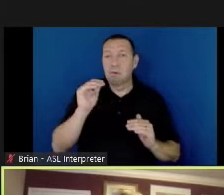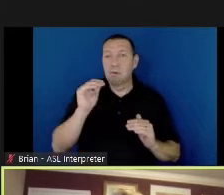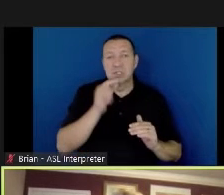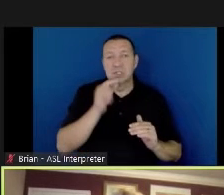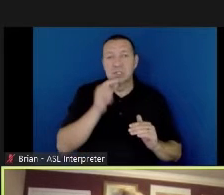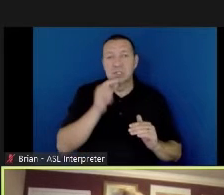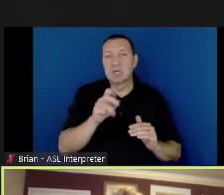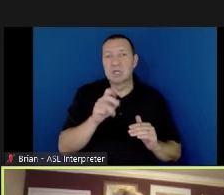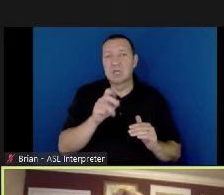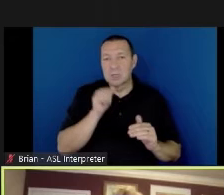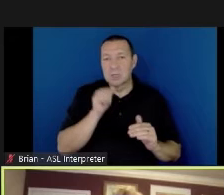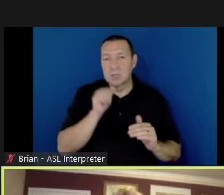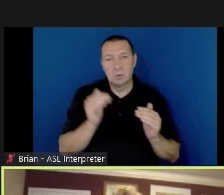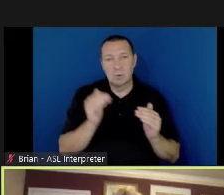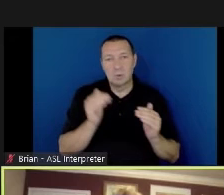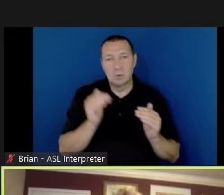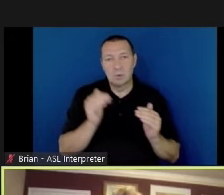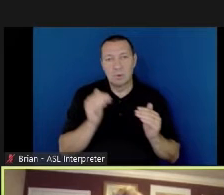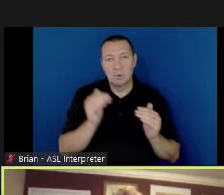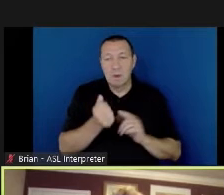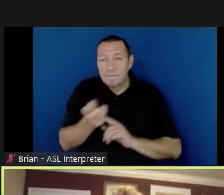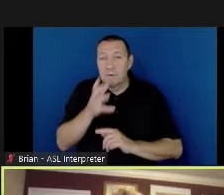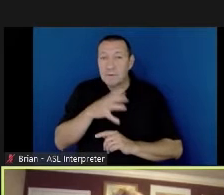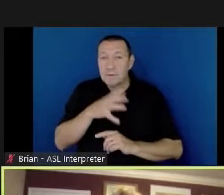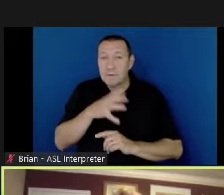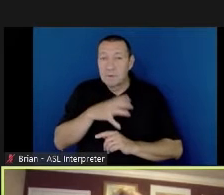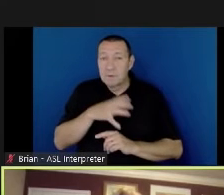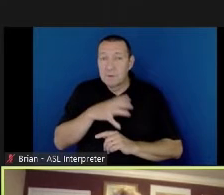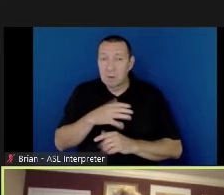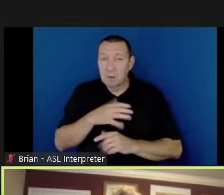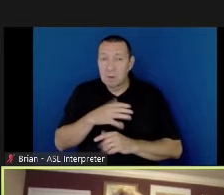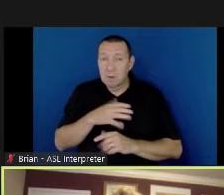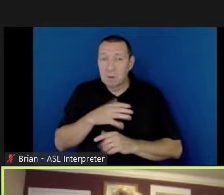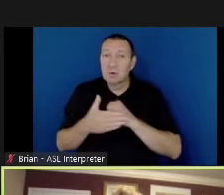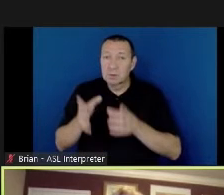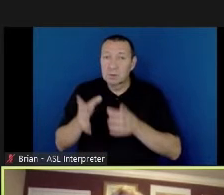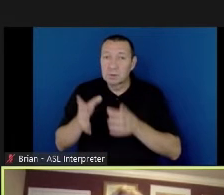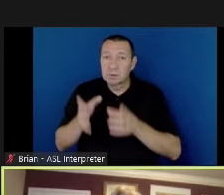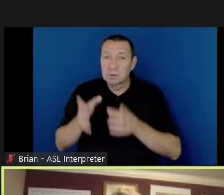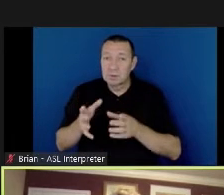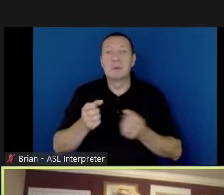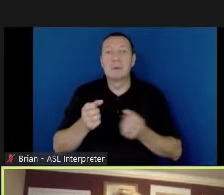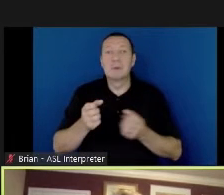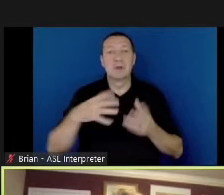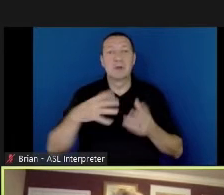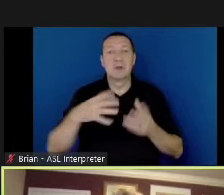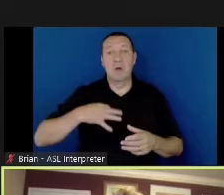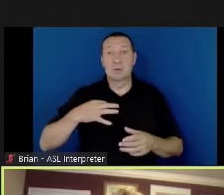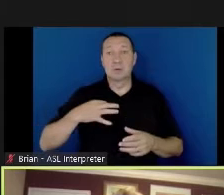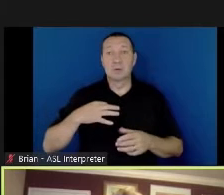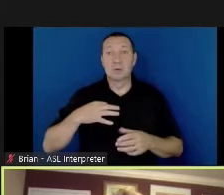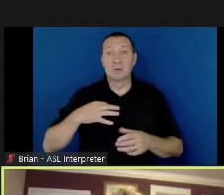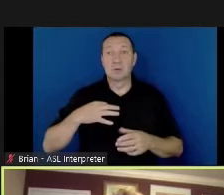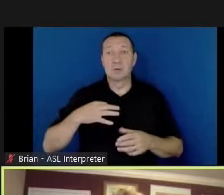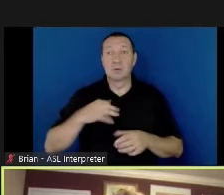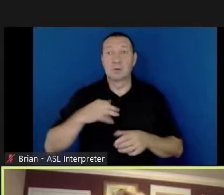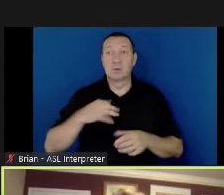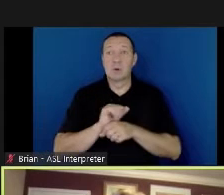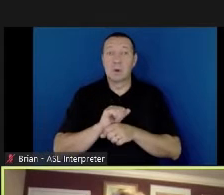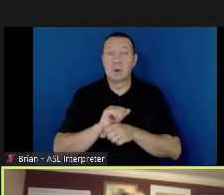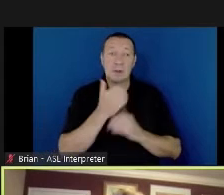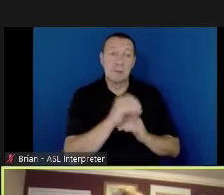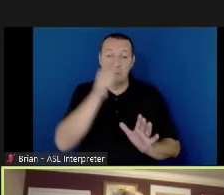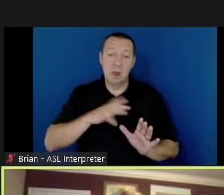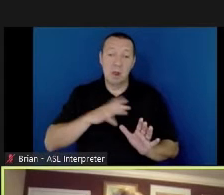few female country directors, and many volunteer assignments were for men only. And